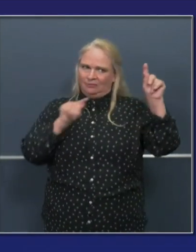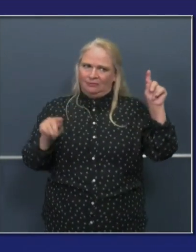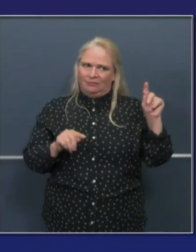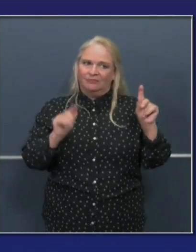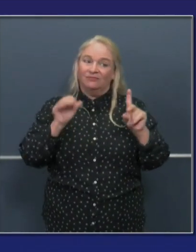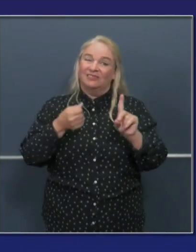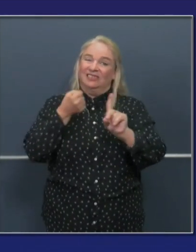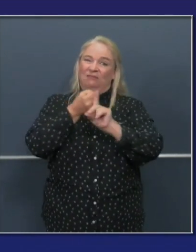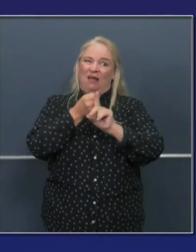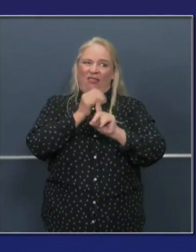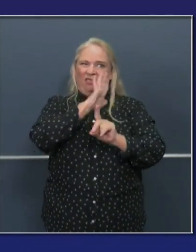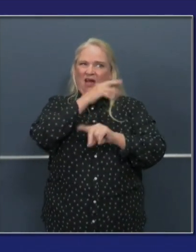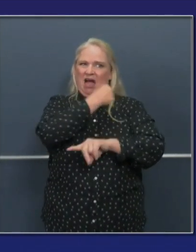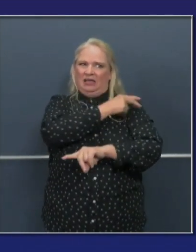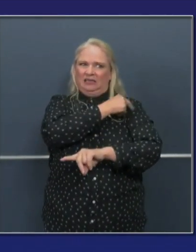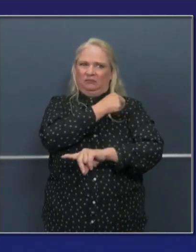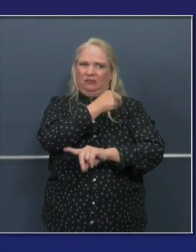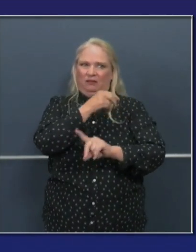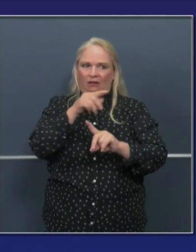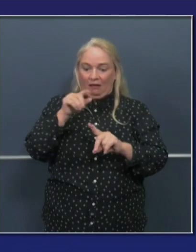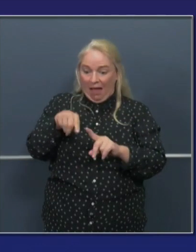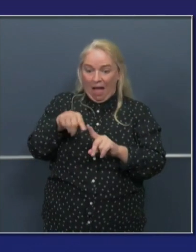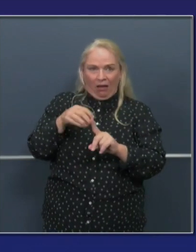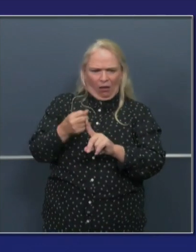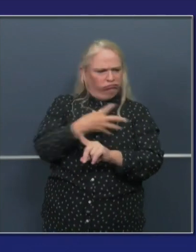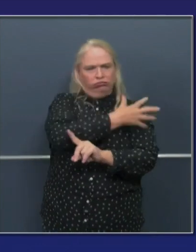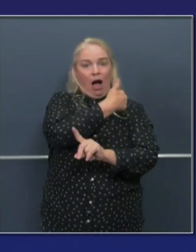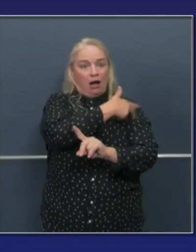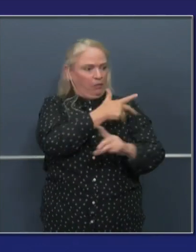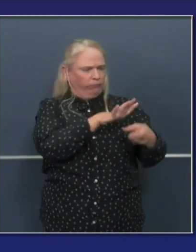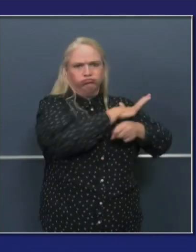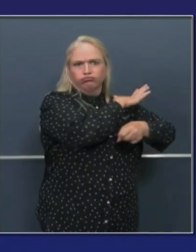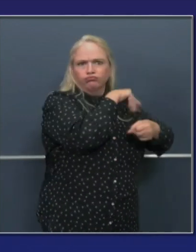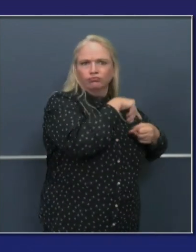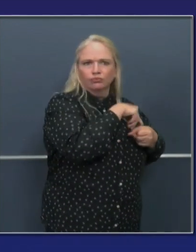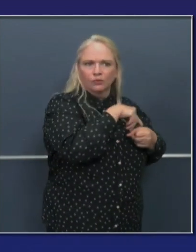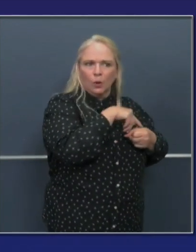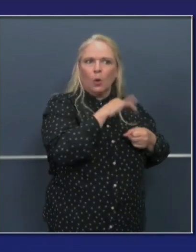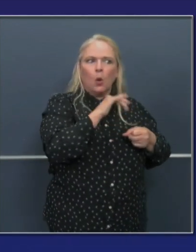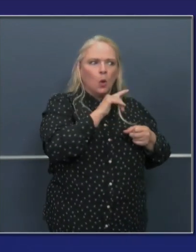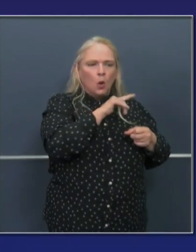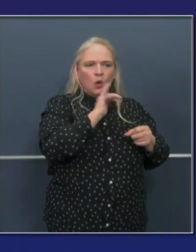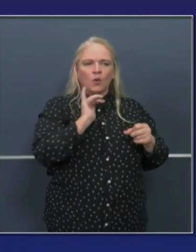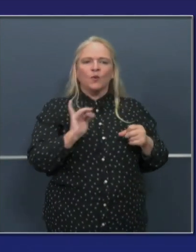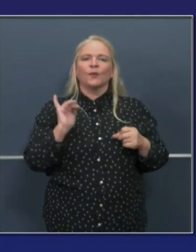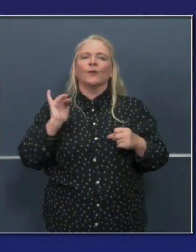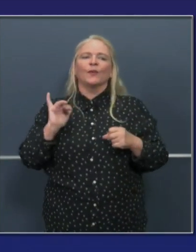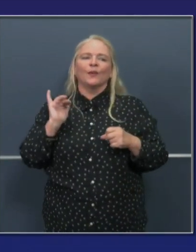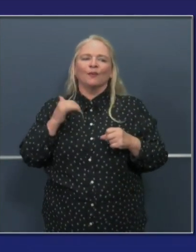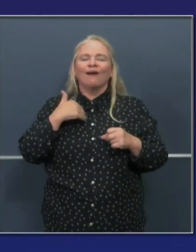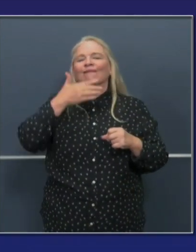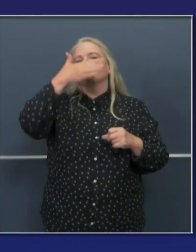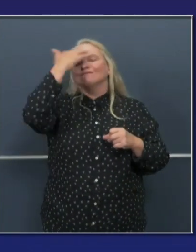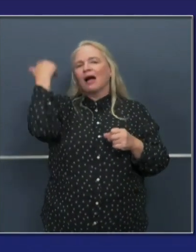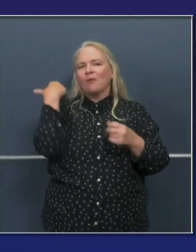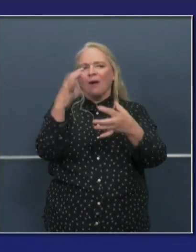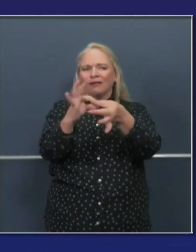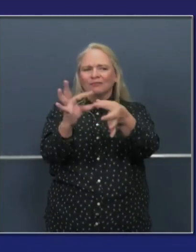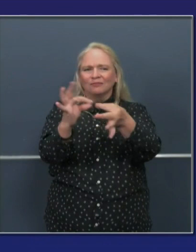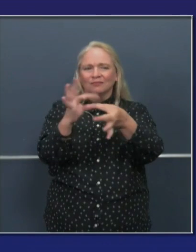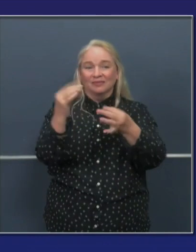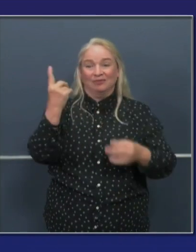those communities and around those communities. And as always, and I neglected this, there was I thought a wonderful question was asked of me on